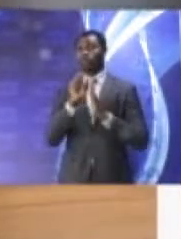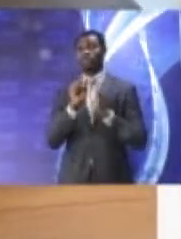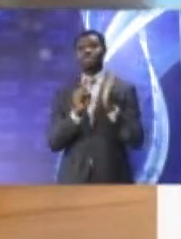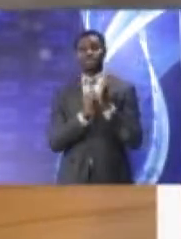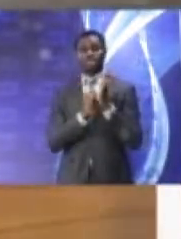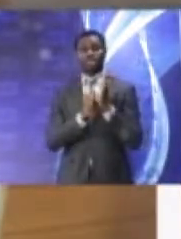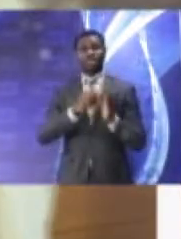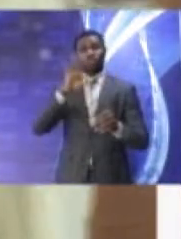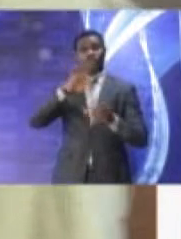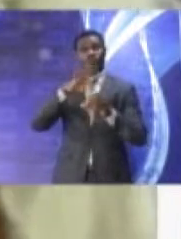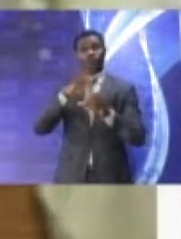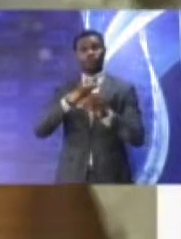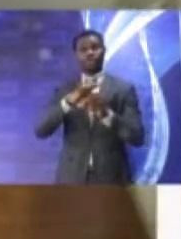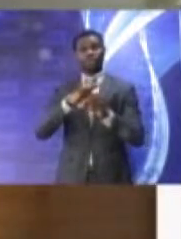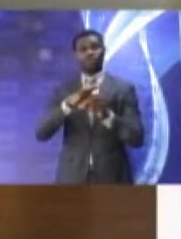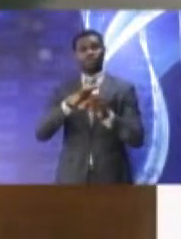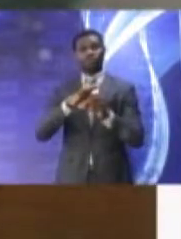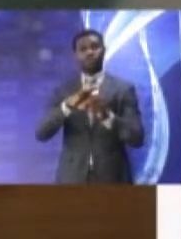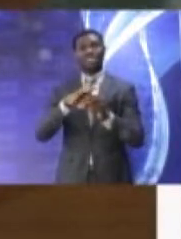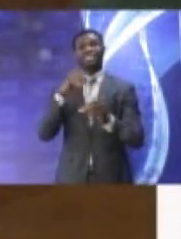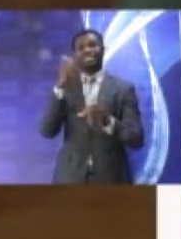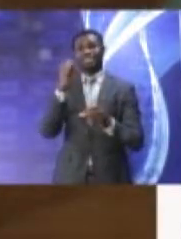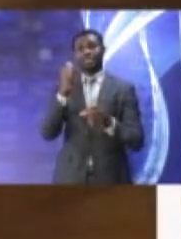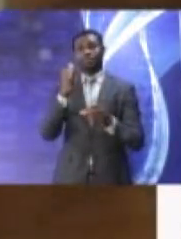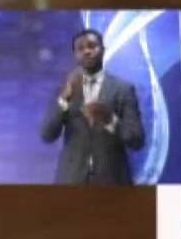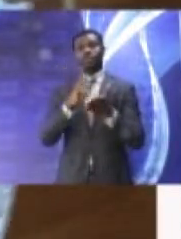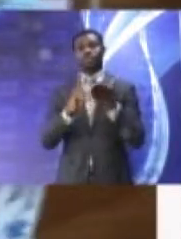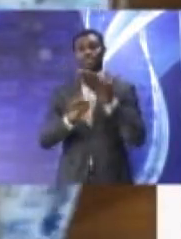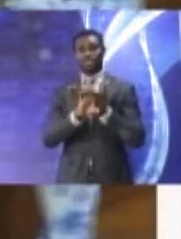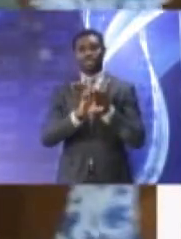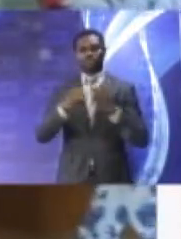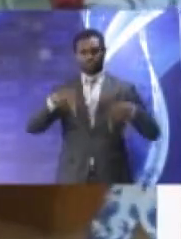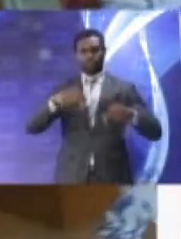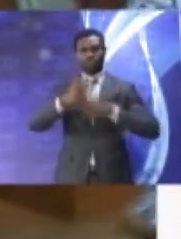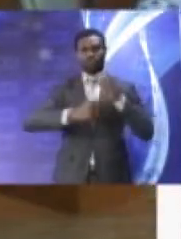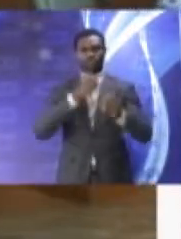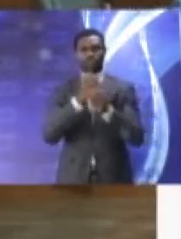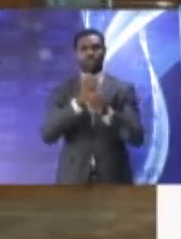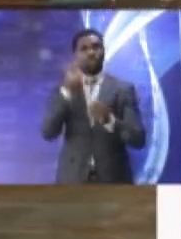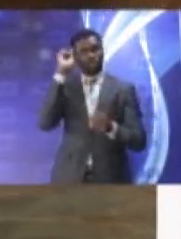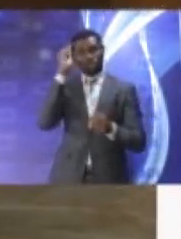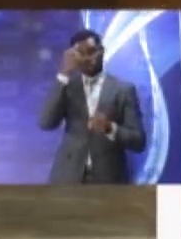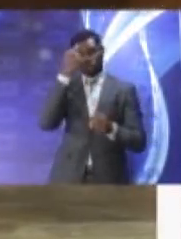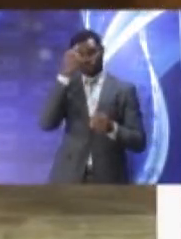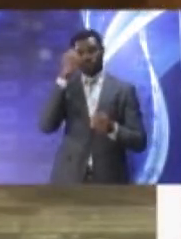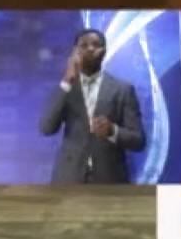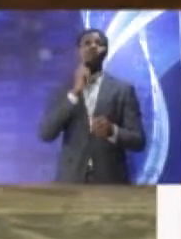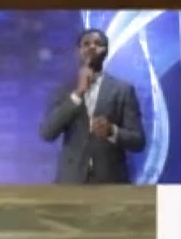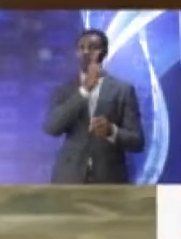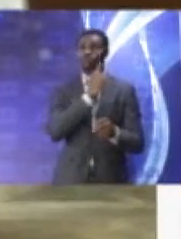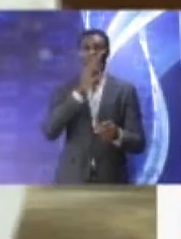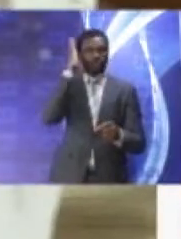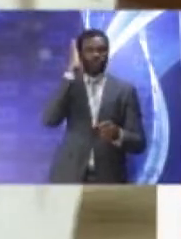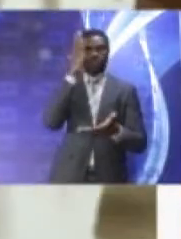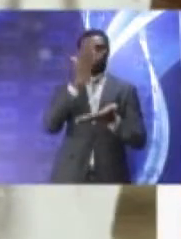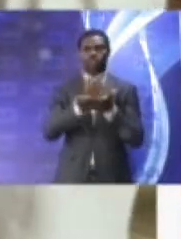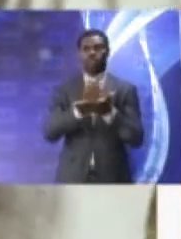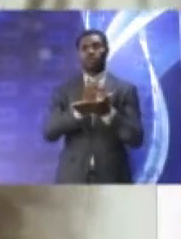of October this year, while the first term tenure of office of Governor Akeredolu expires on February